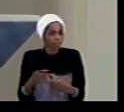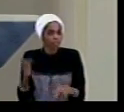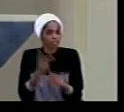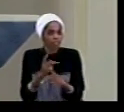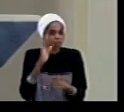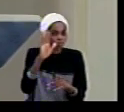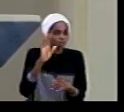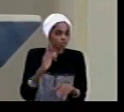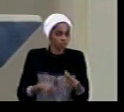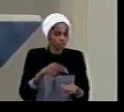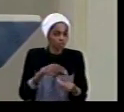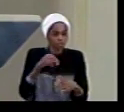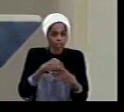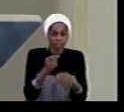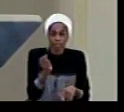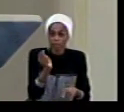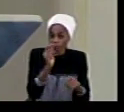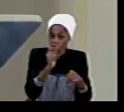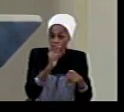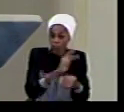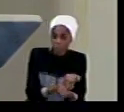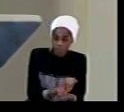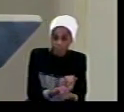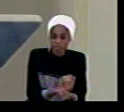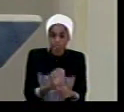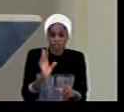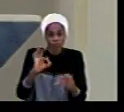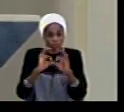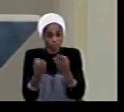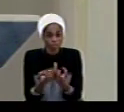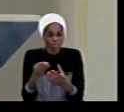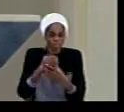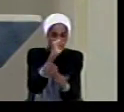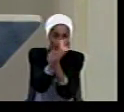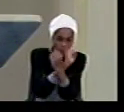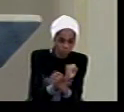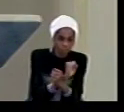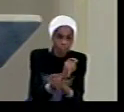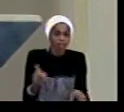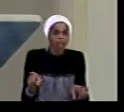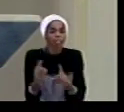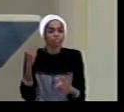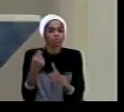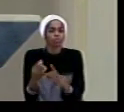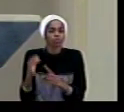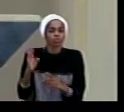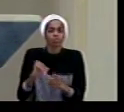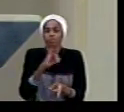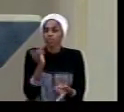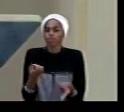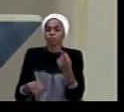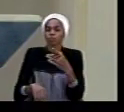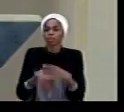kept your family in bondage, as the word of God will be coming out tonight, let the snares be